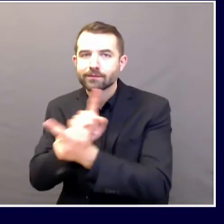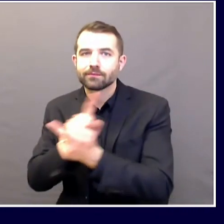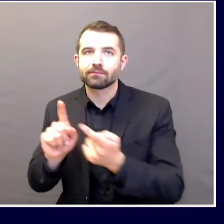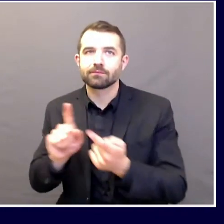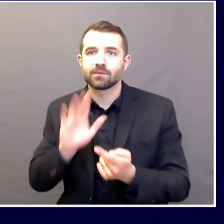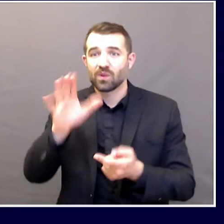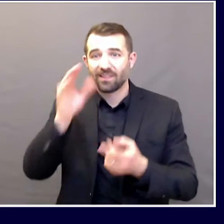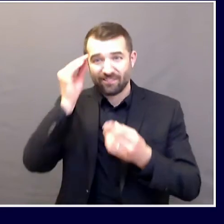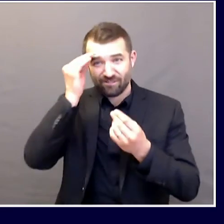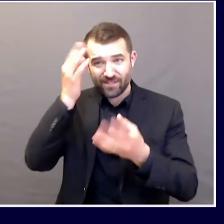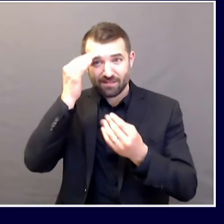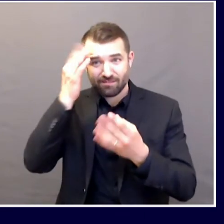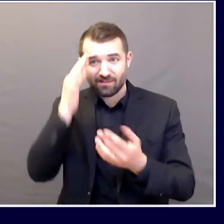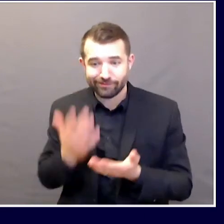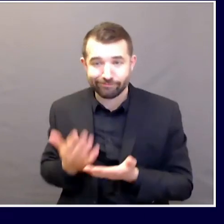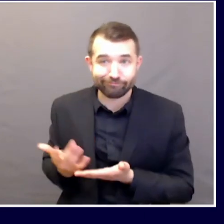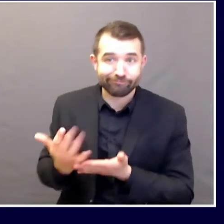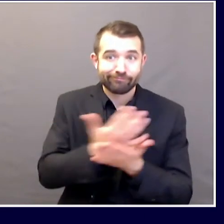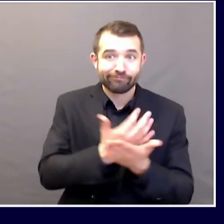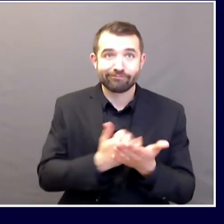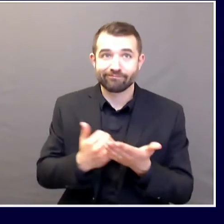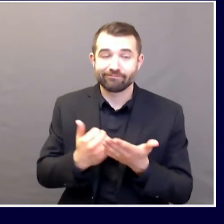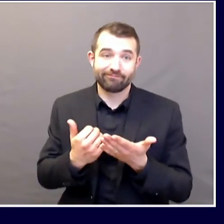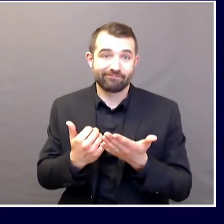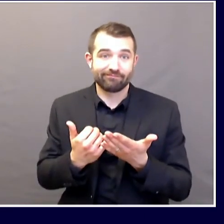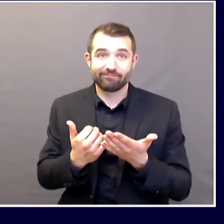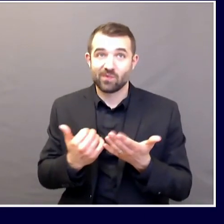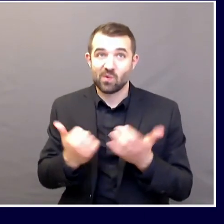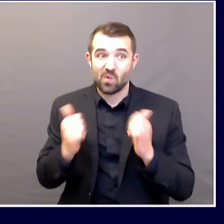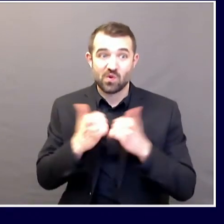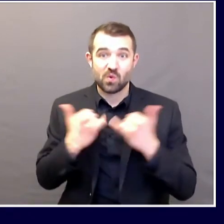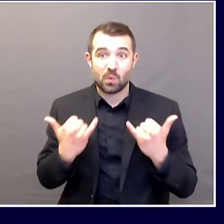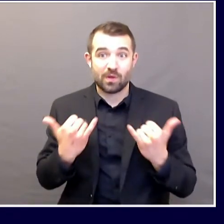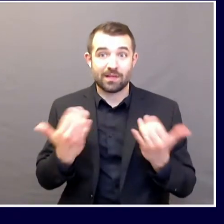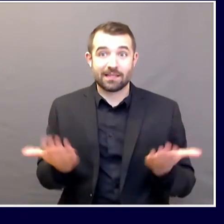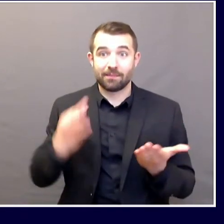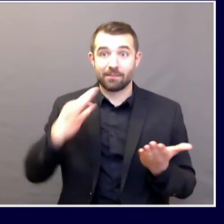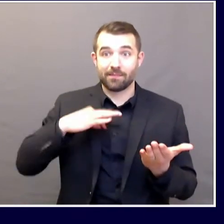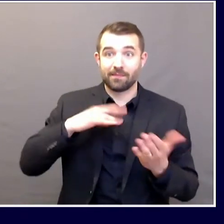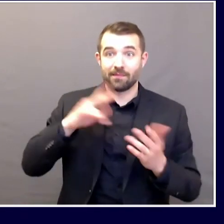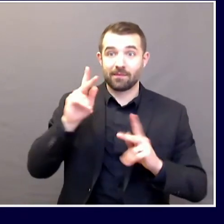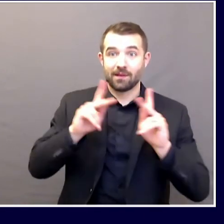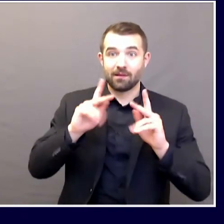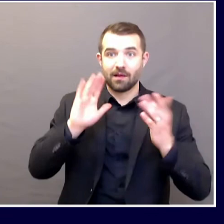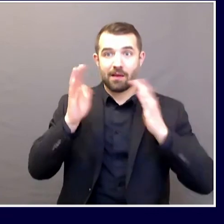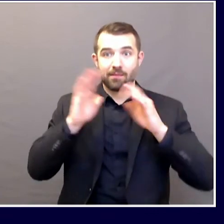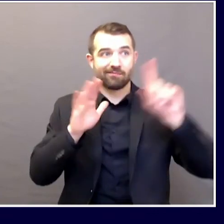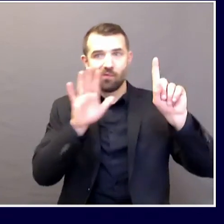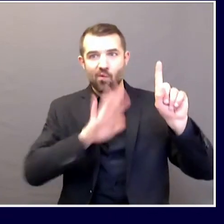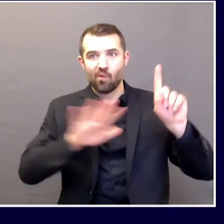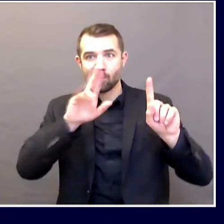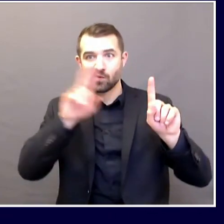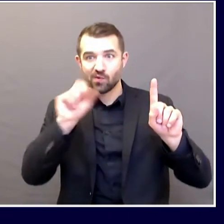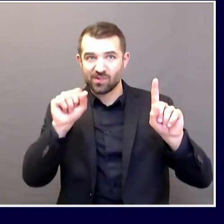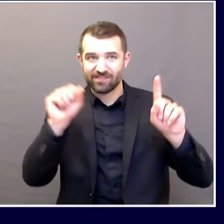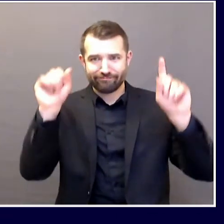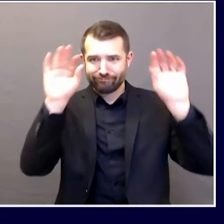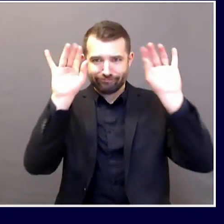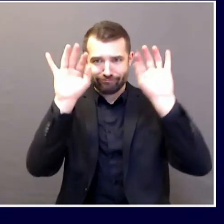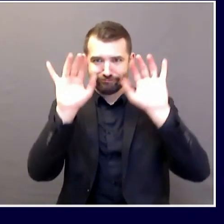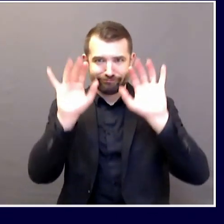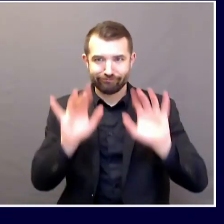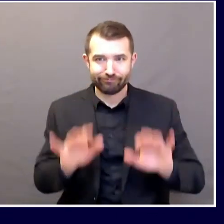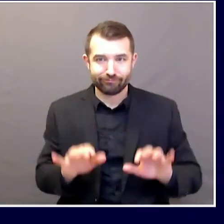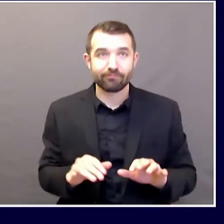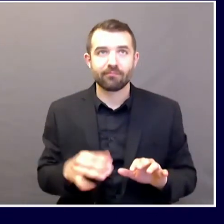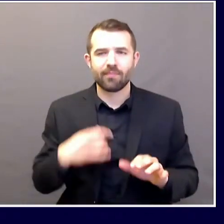with what we're seeing at the macro level, what's on our dashboard. We've started to see some of the same trends that other states have seen,